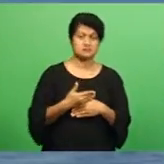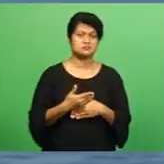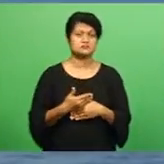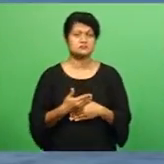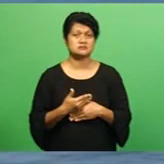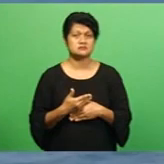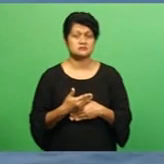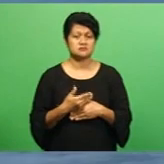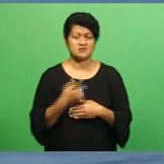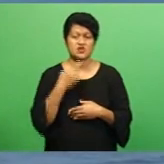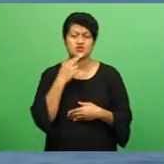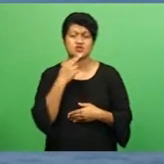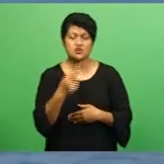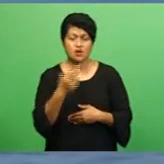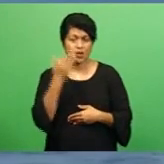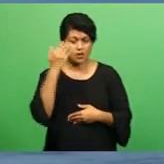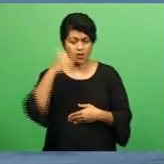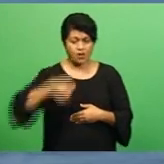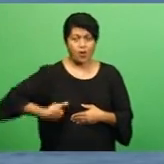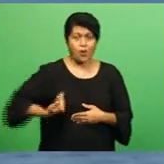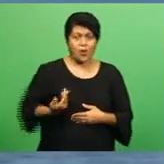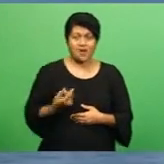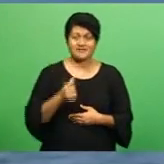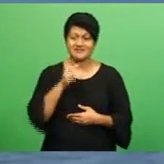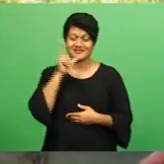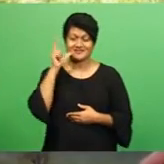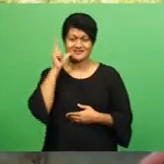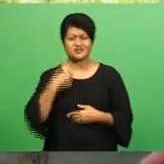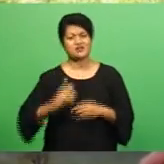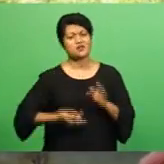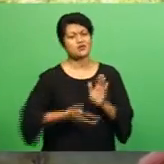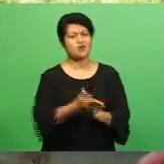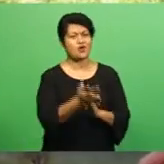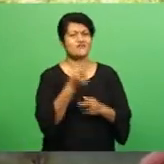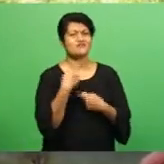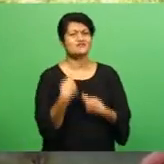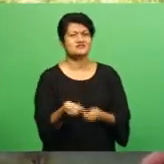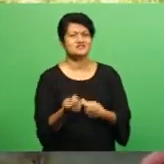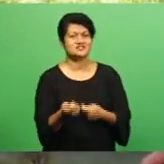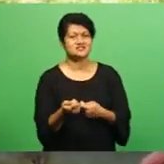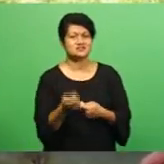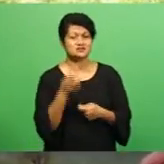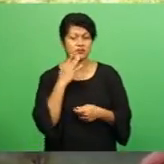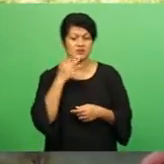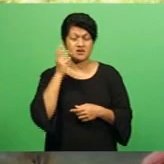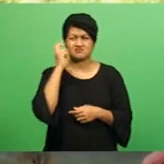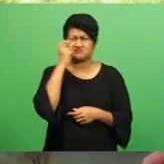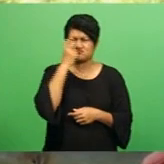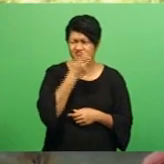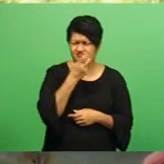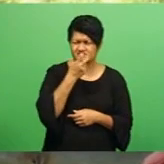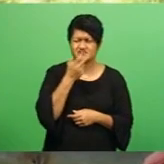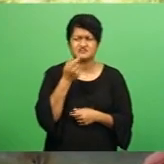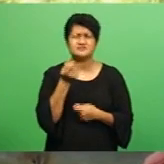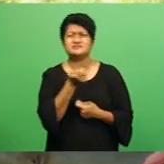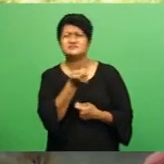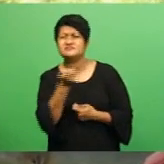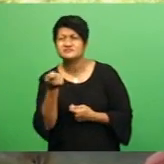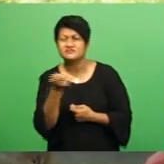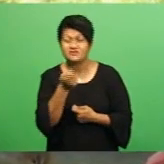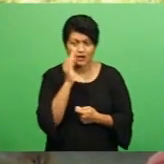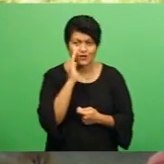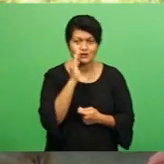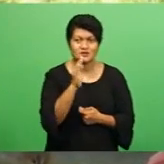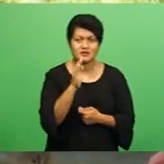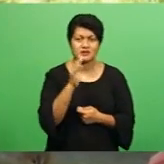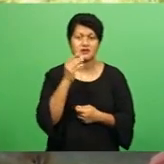He told his wife yesterday afternoon that he will go out fishing. It was getting dark when his wife saw his torchlight out in the sea. His wife